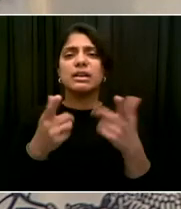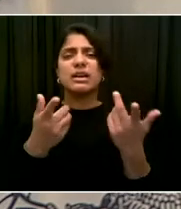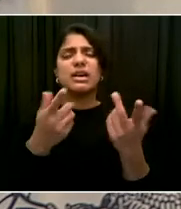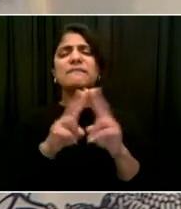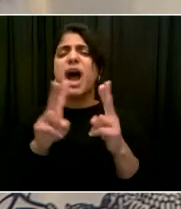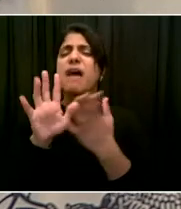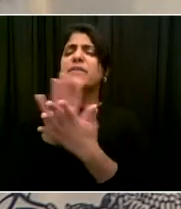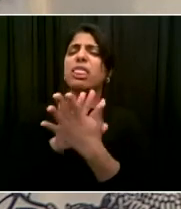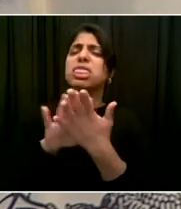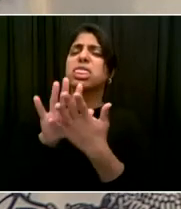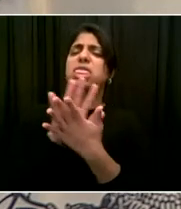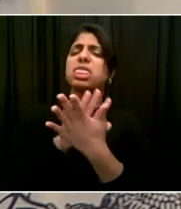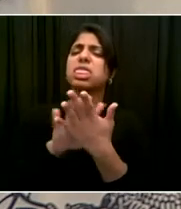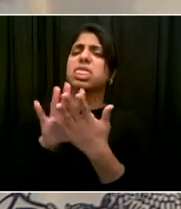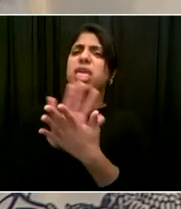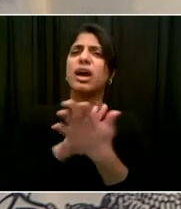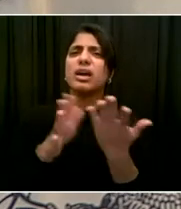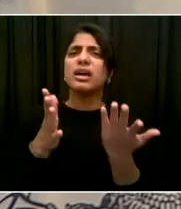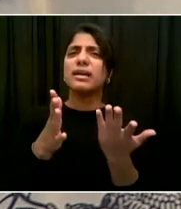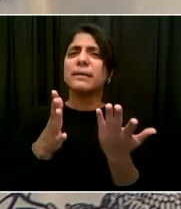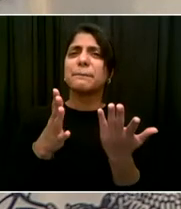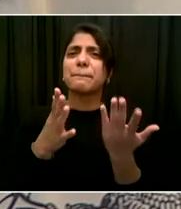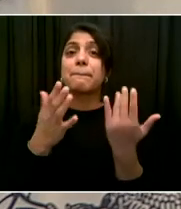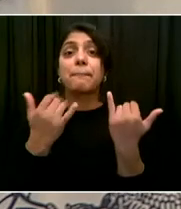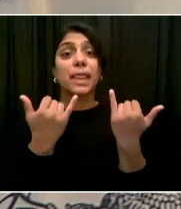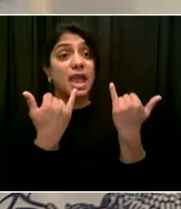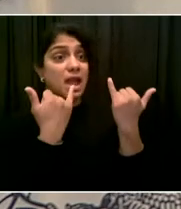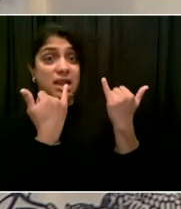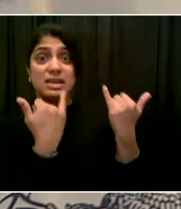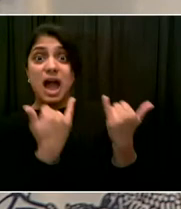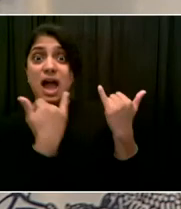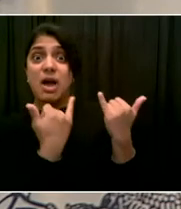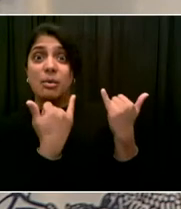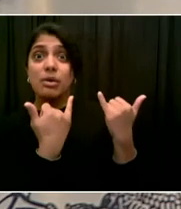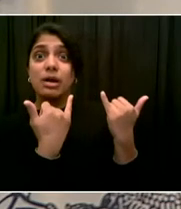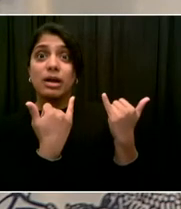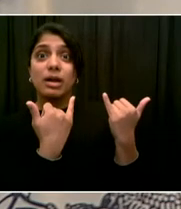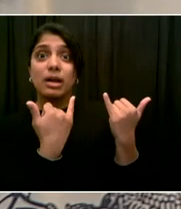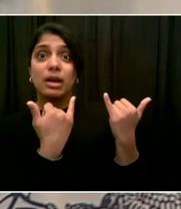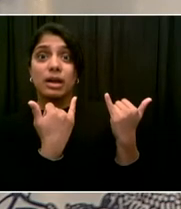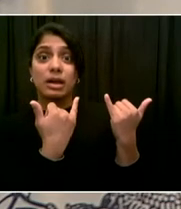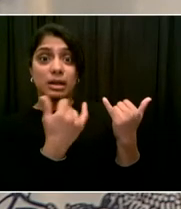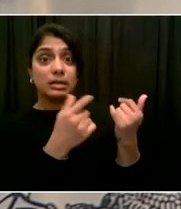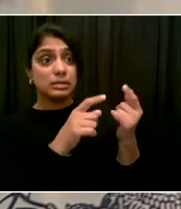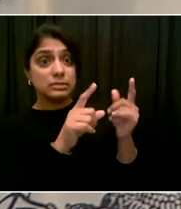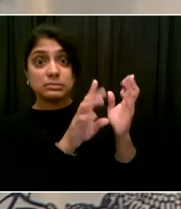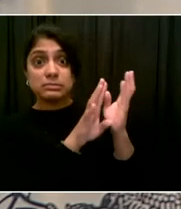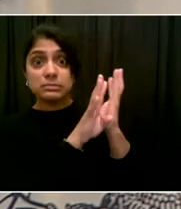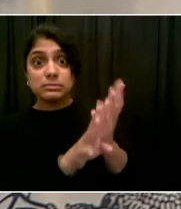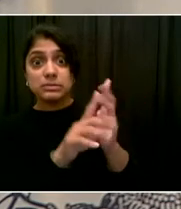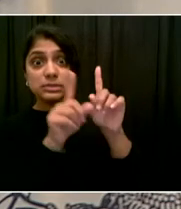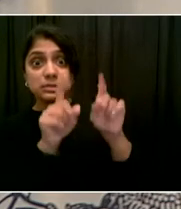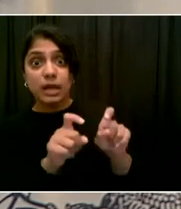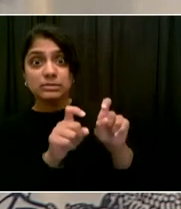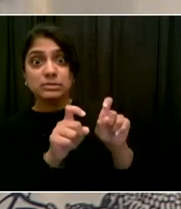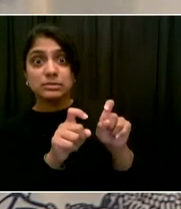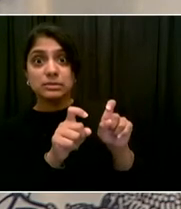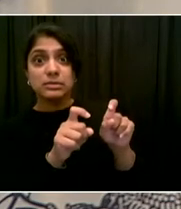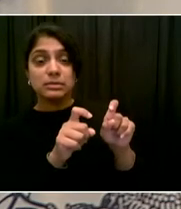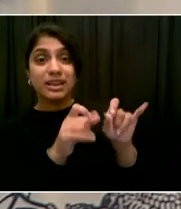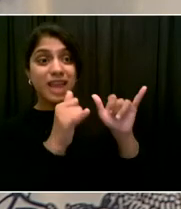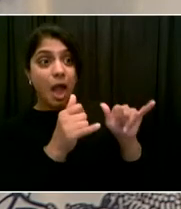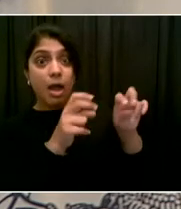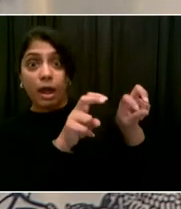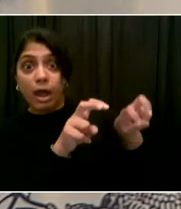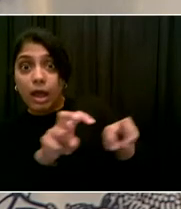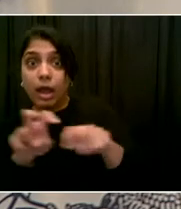toward self-administered tests, whether the thinking on that is going to change after the holidays.